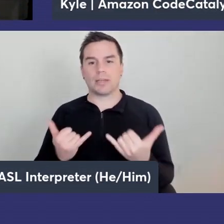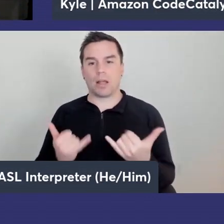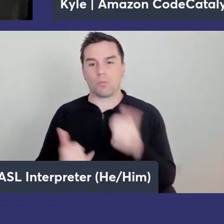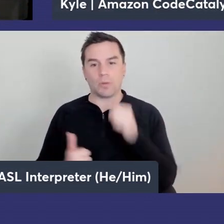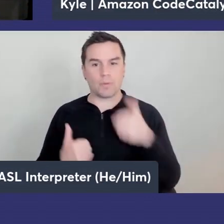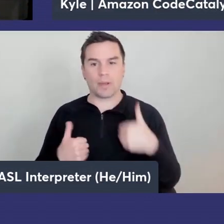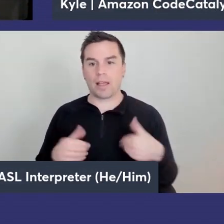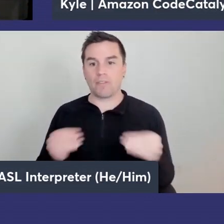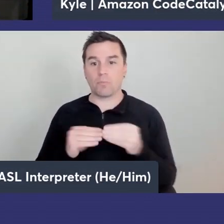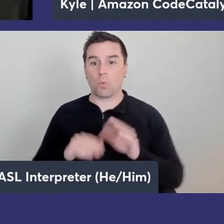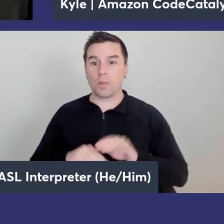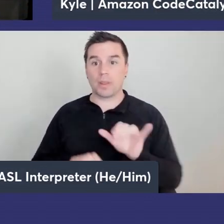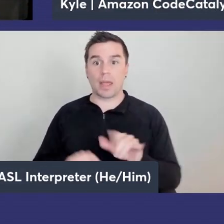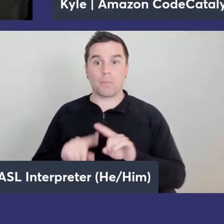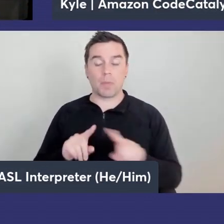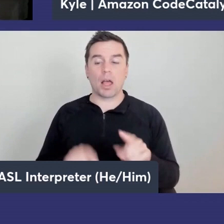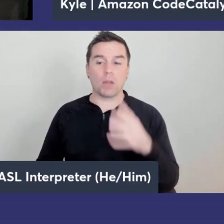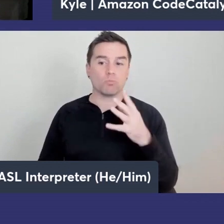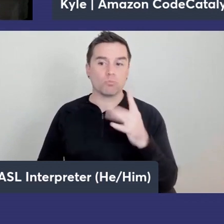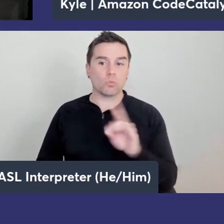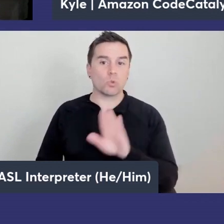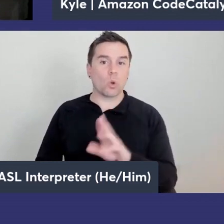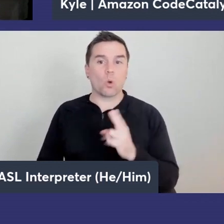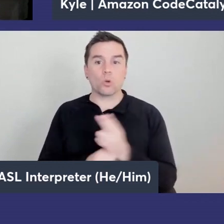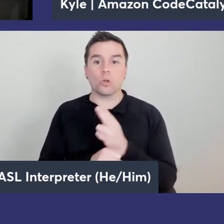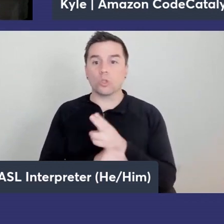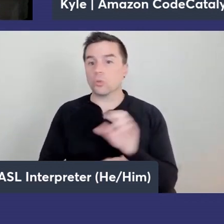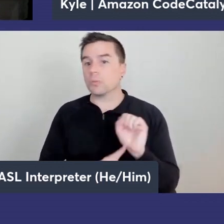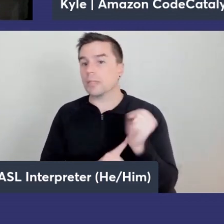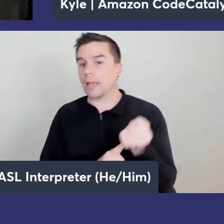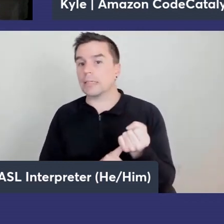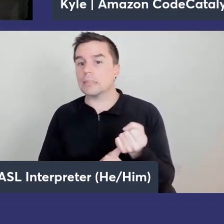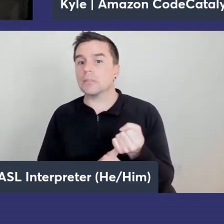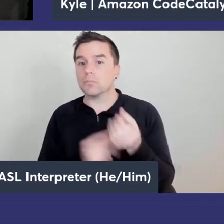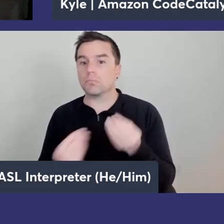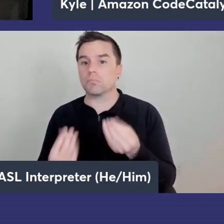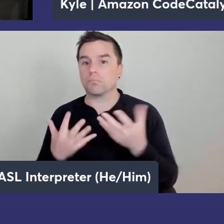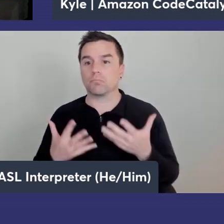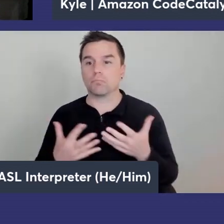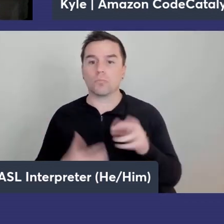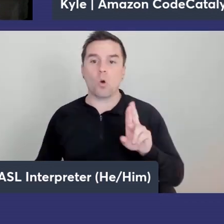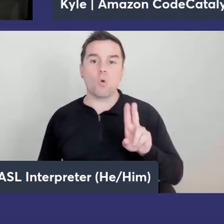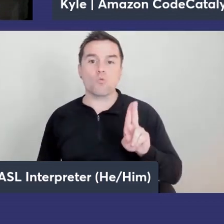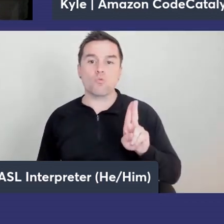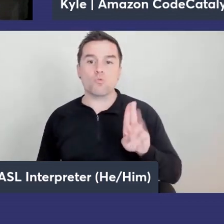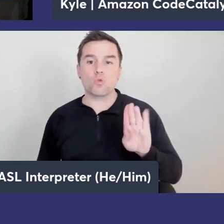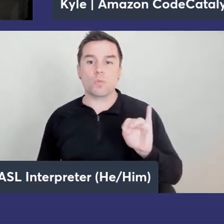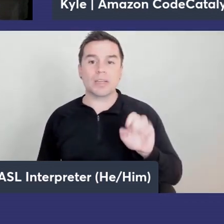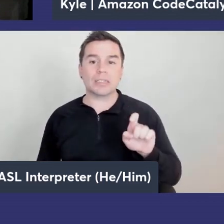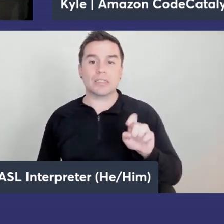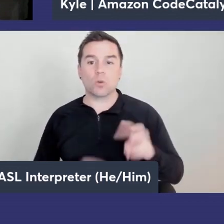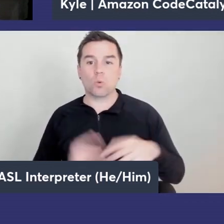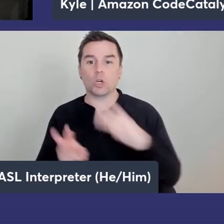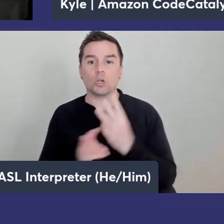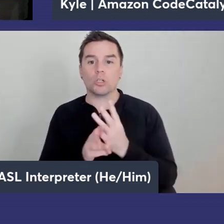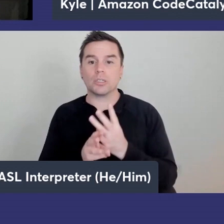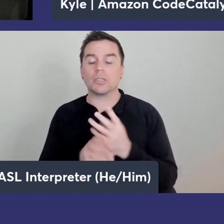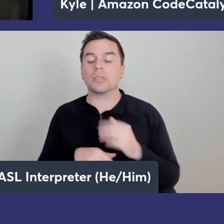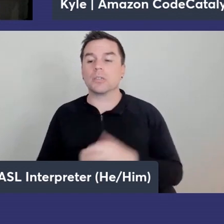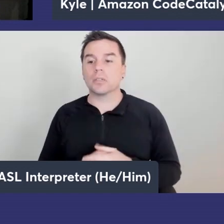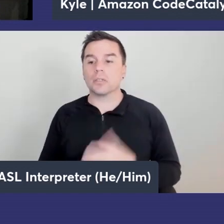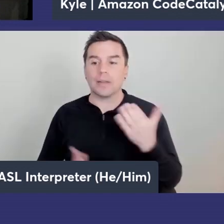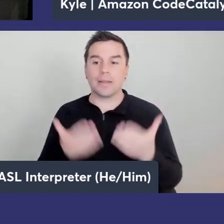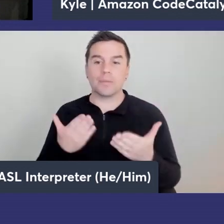but we'd love to learn more about the use case. Definitely. Rudix World. And again, I'm like maybe putting